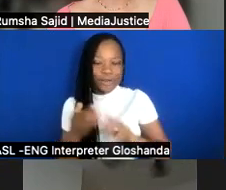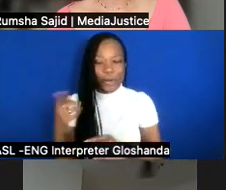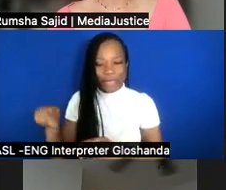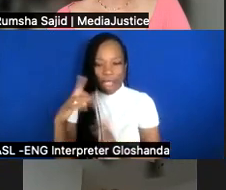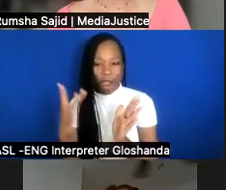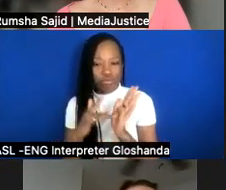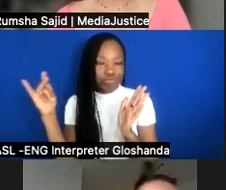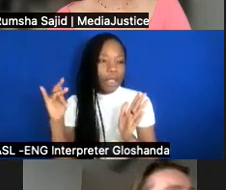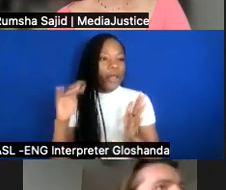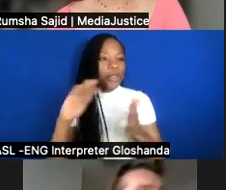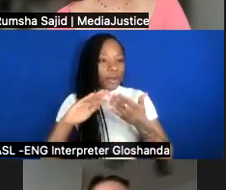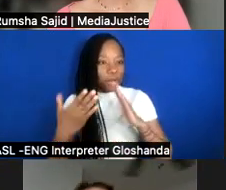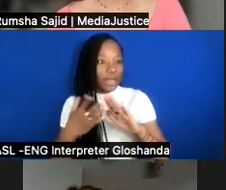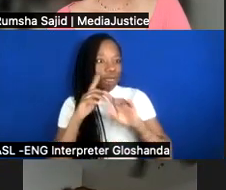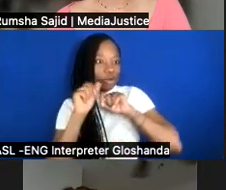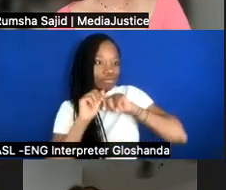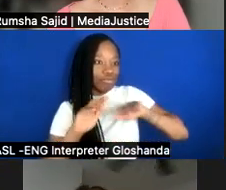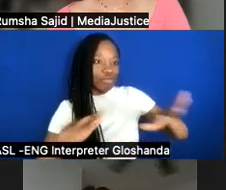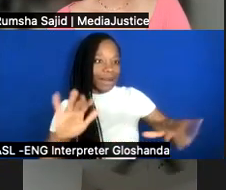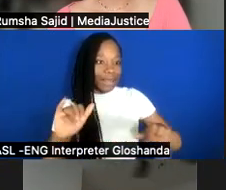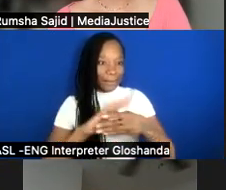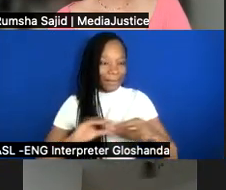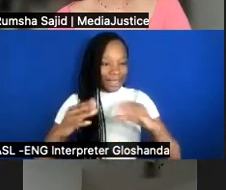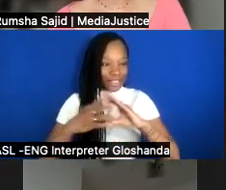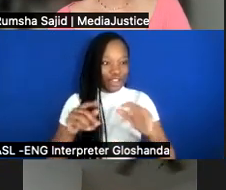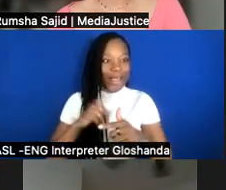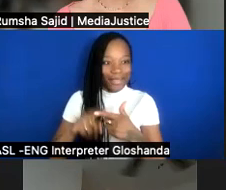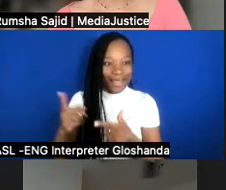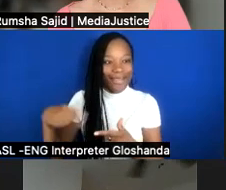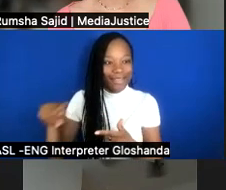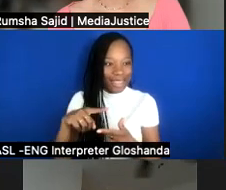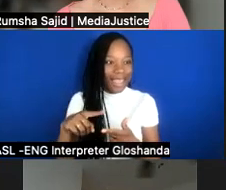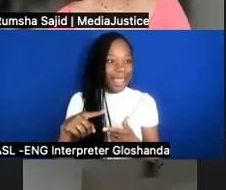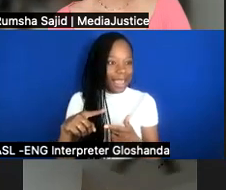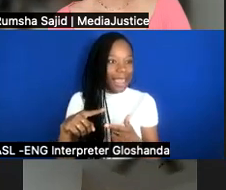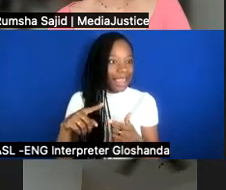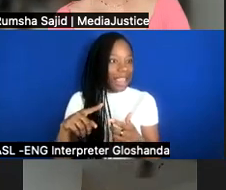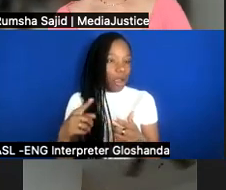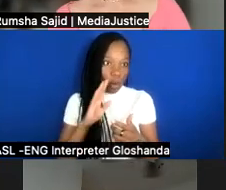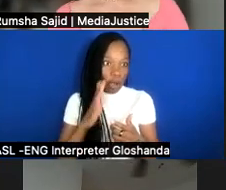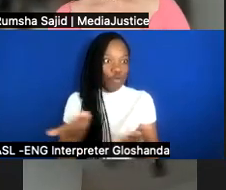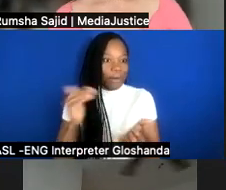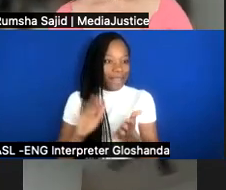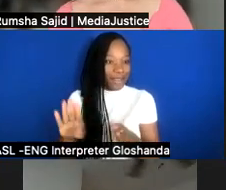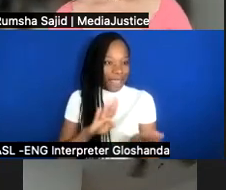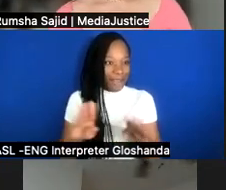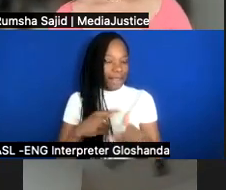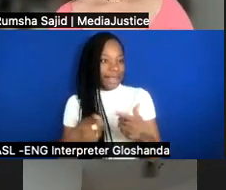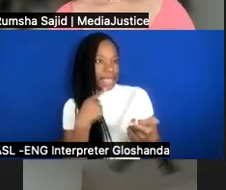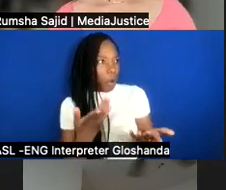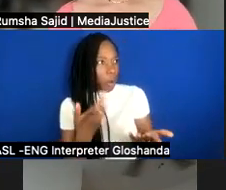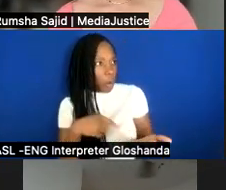say that the police says that they want to become friends with the community. They use the community to spread that message. And they say, we want to be friends with